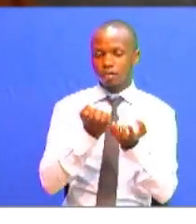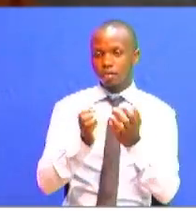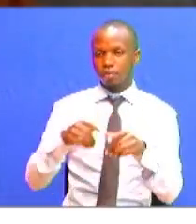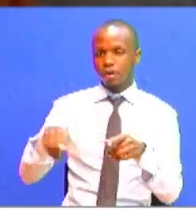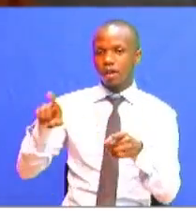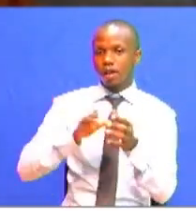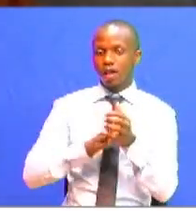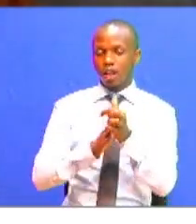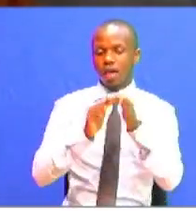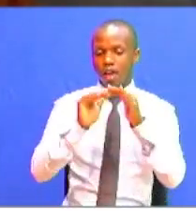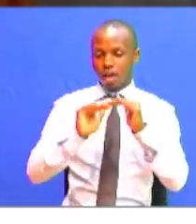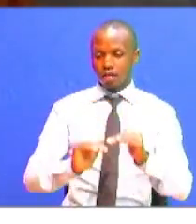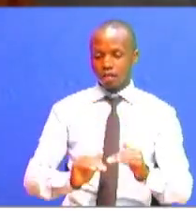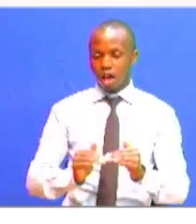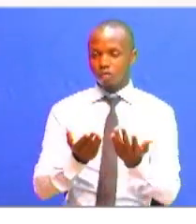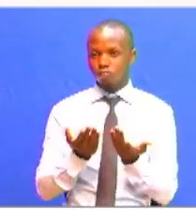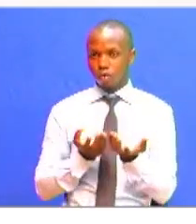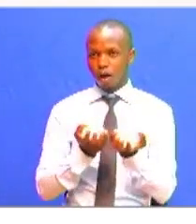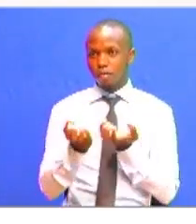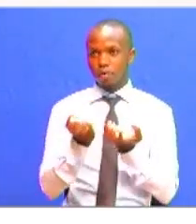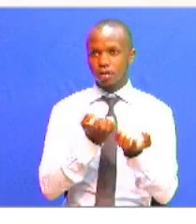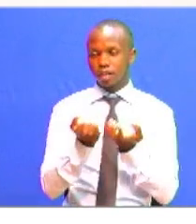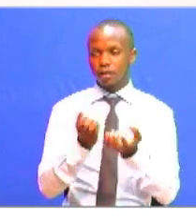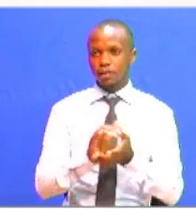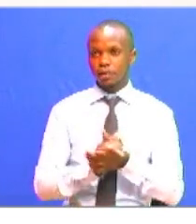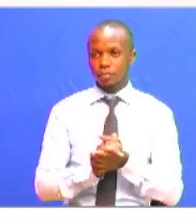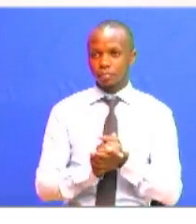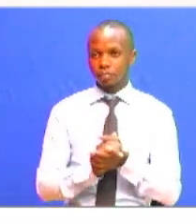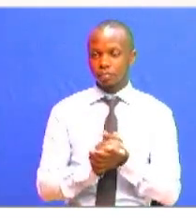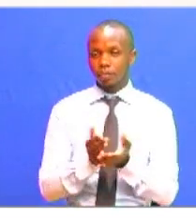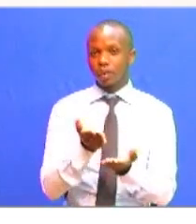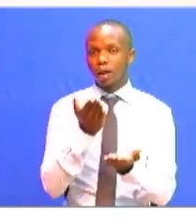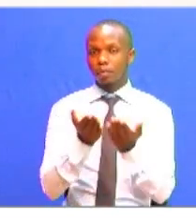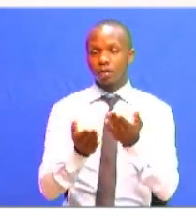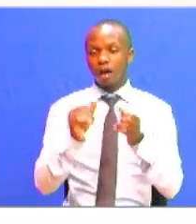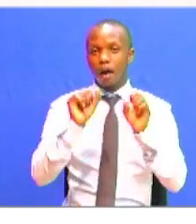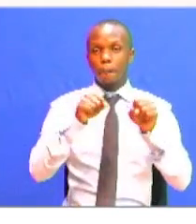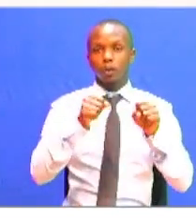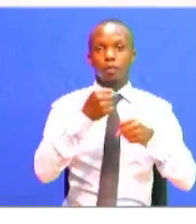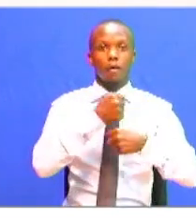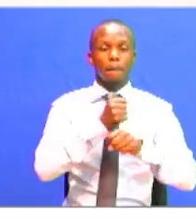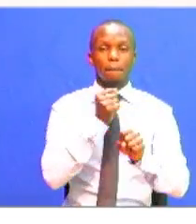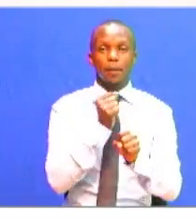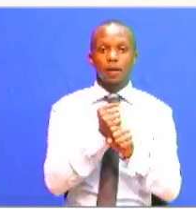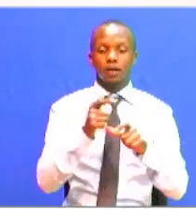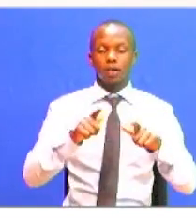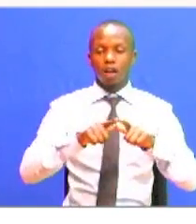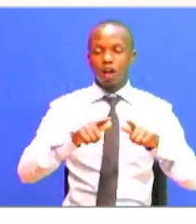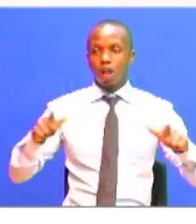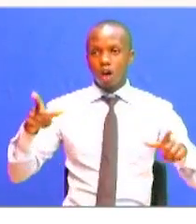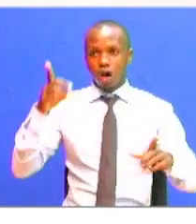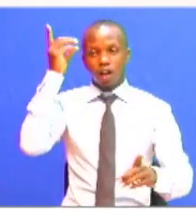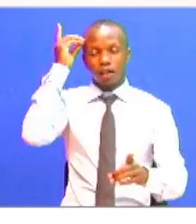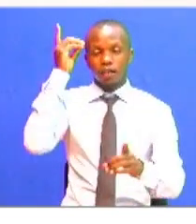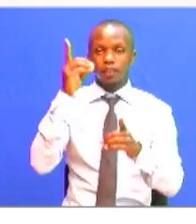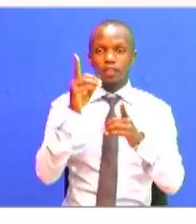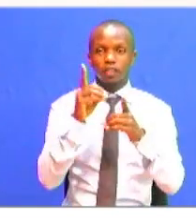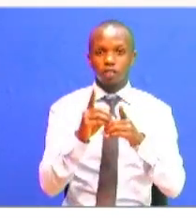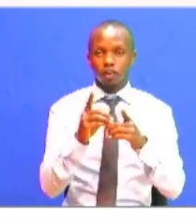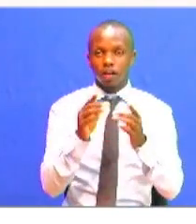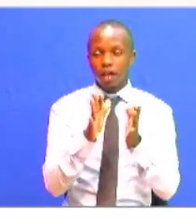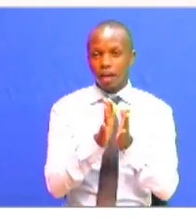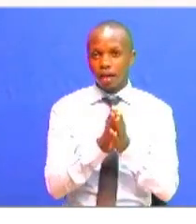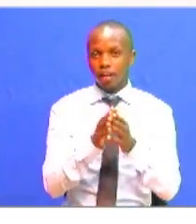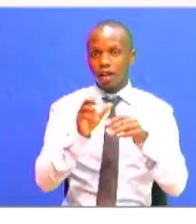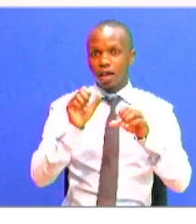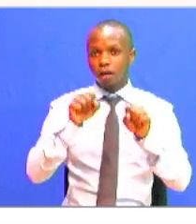or at worst ceasing operations. With predictability, you are able to make long-term decisions and you are